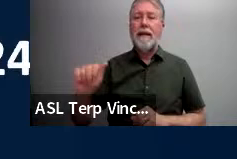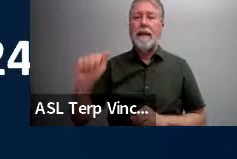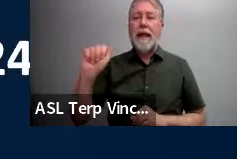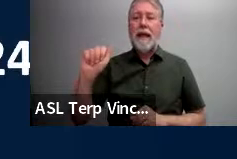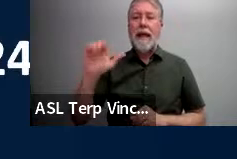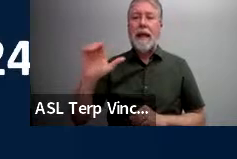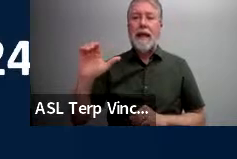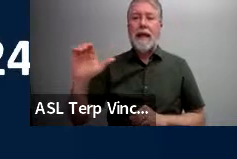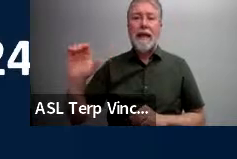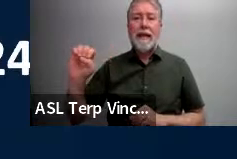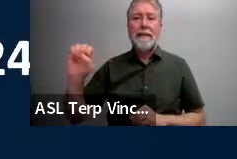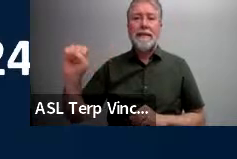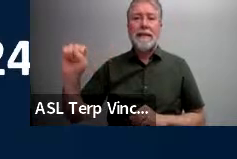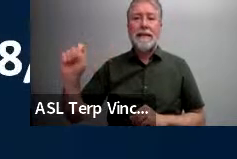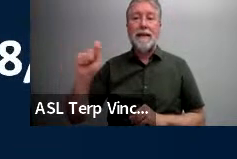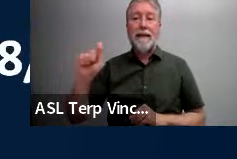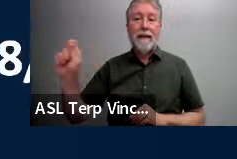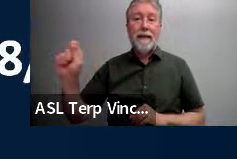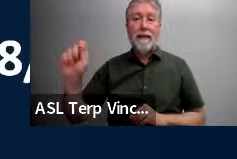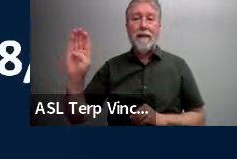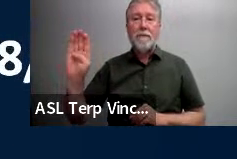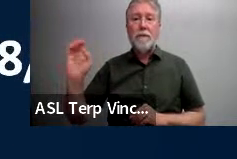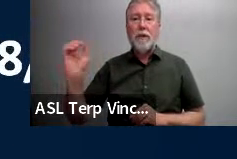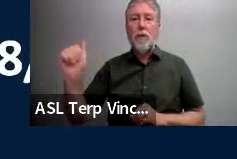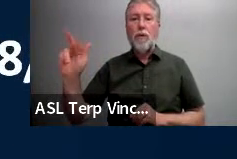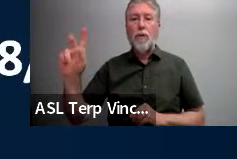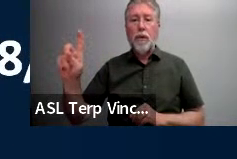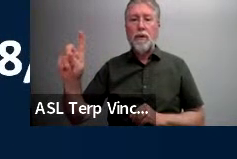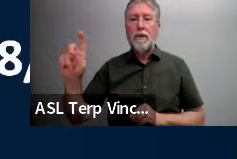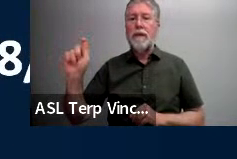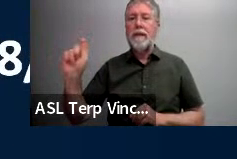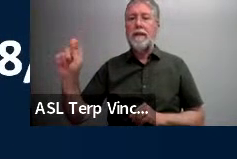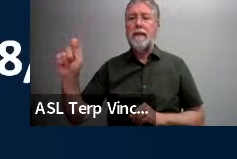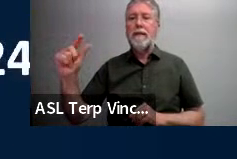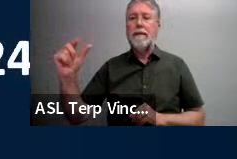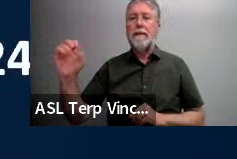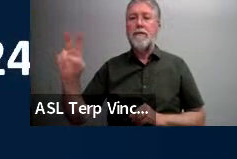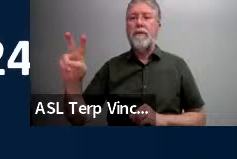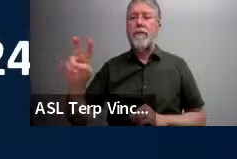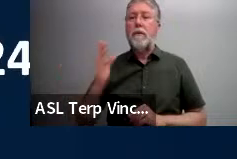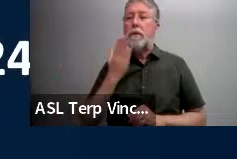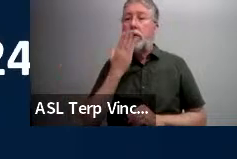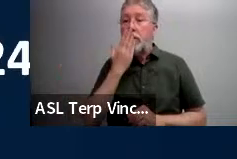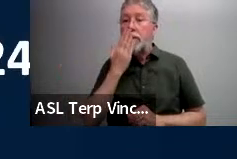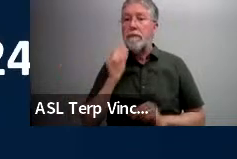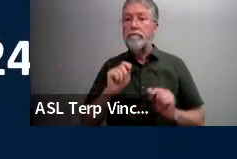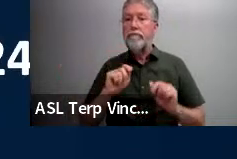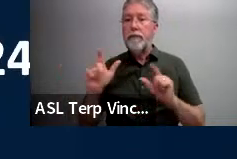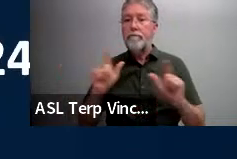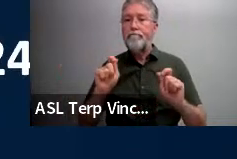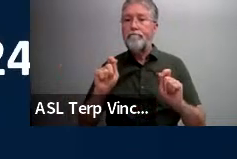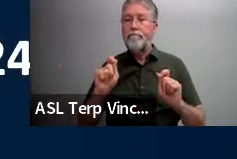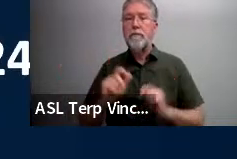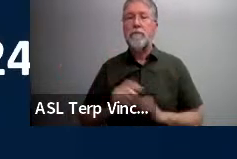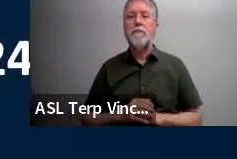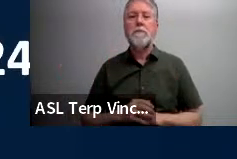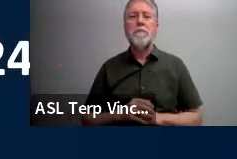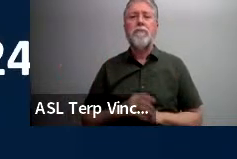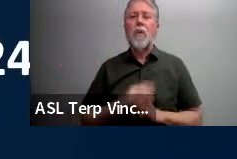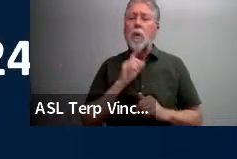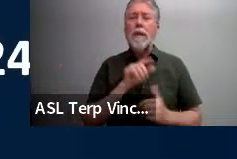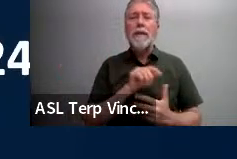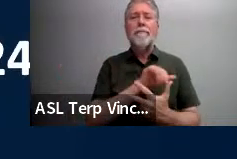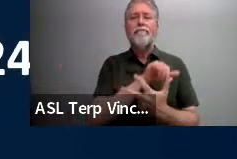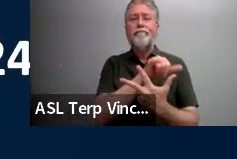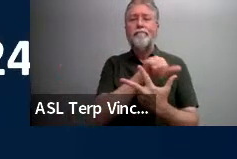events@access-board.gov. Whoops, I moved a little fast, sorry. Again, it's pretty consistent for all 3 sessions,